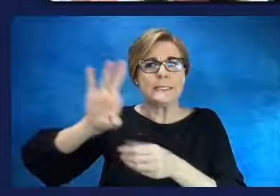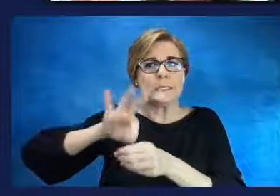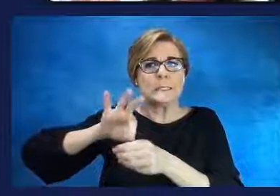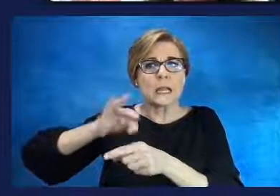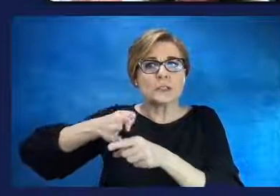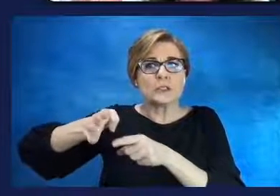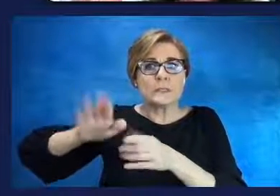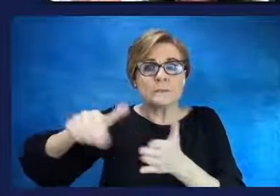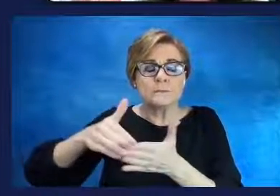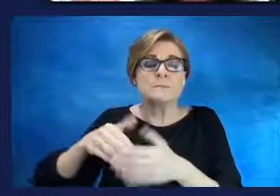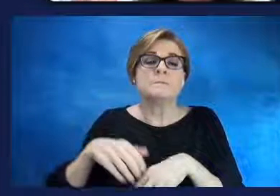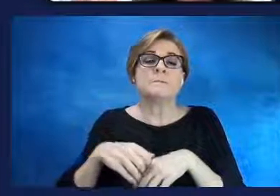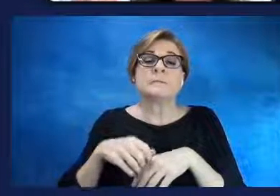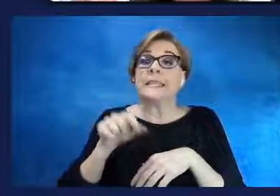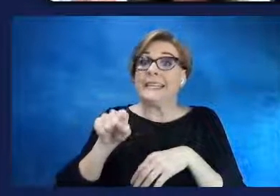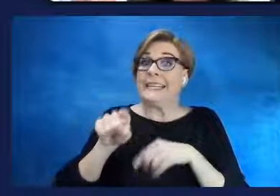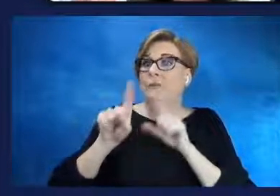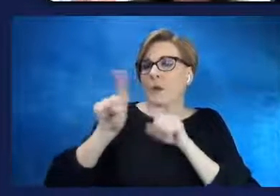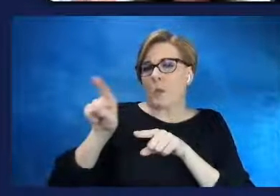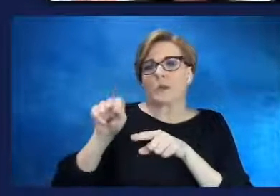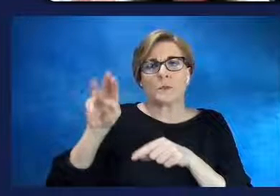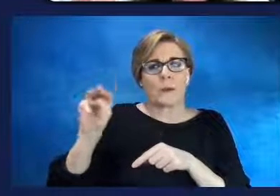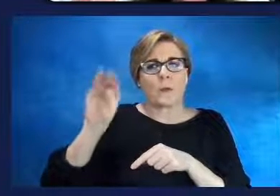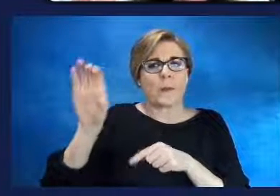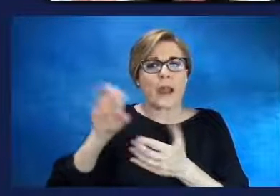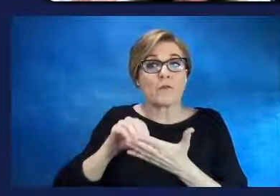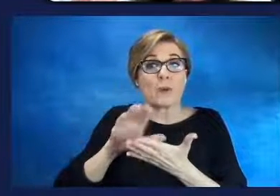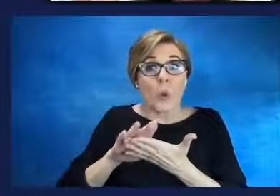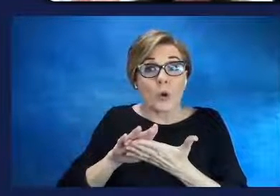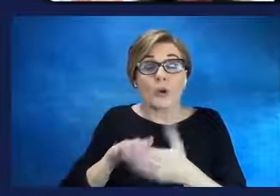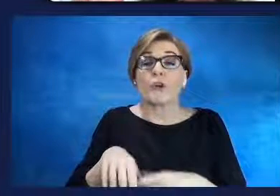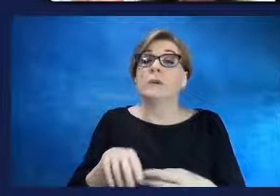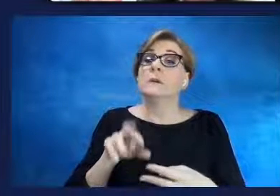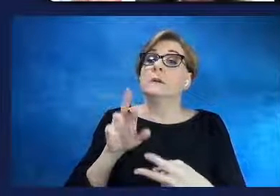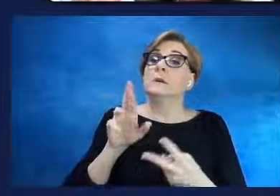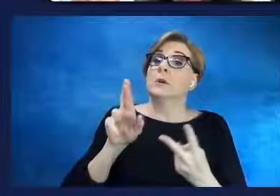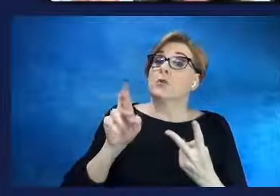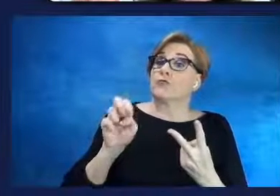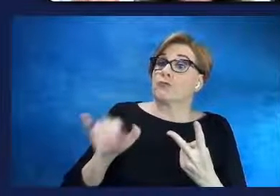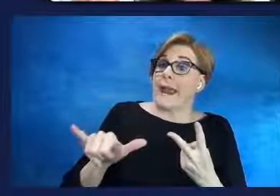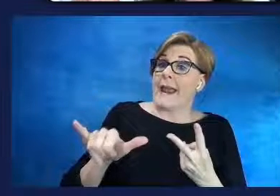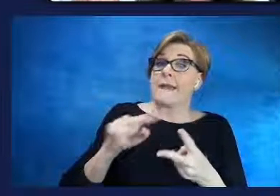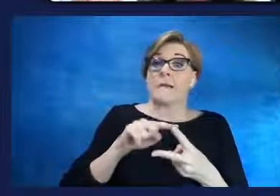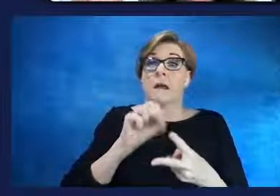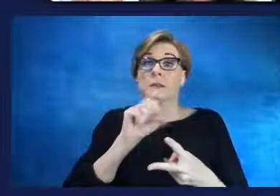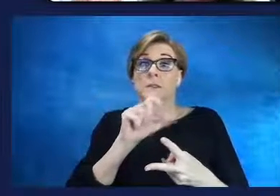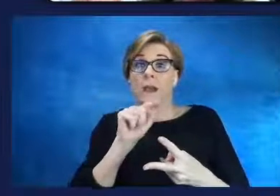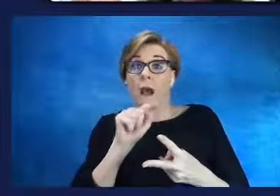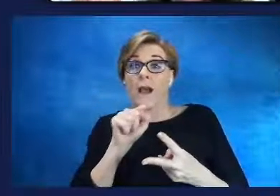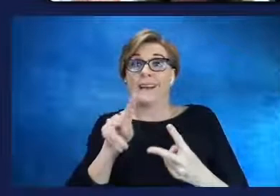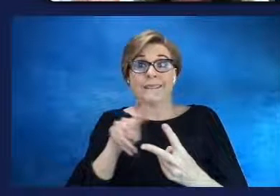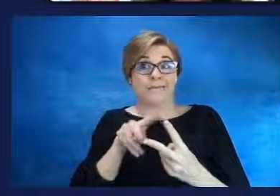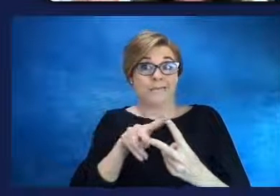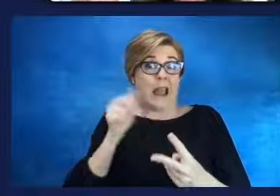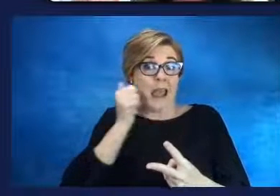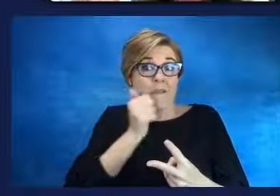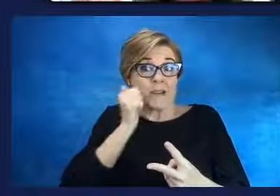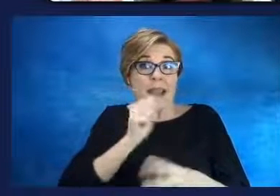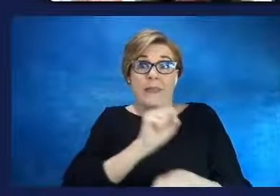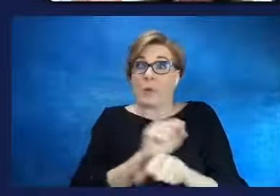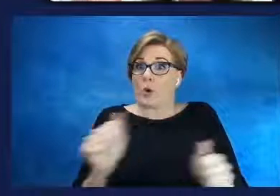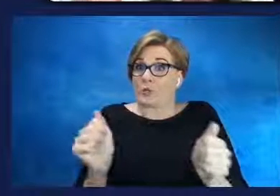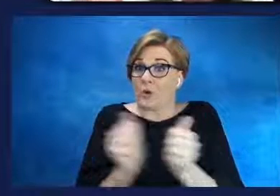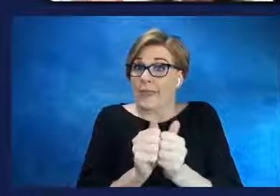to the Maricopa County Recorder, and both Ray and Scott work closely together each day to serve over our